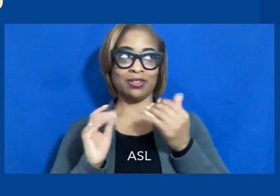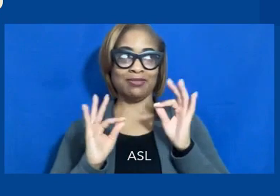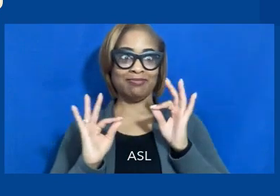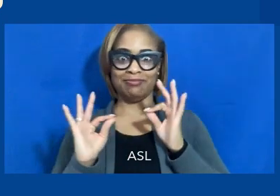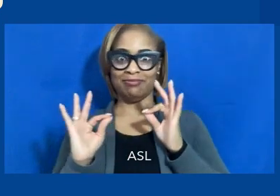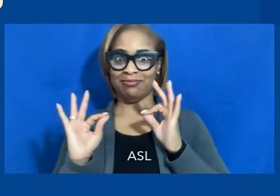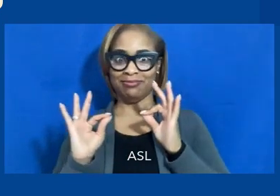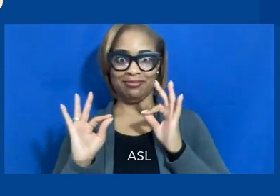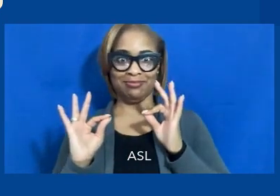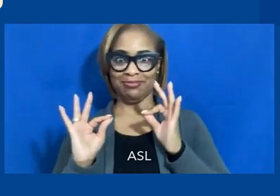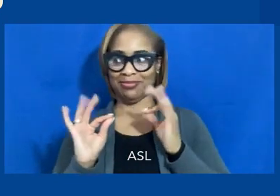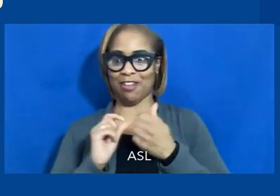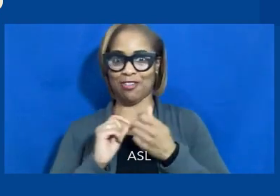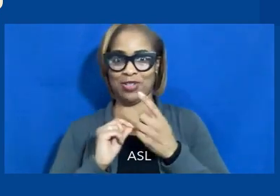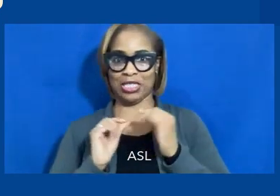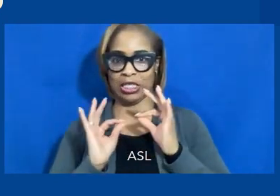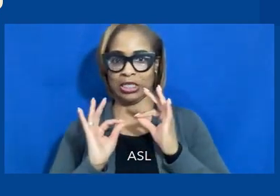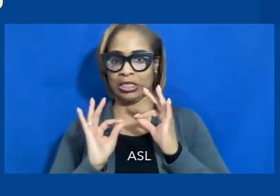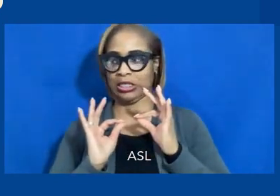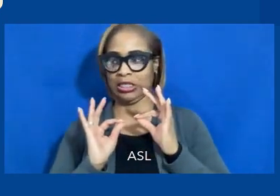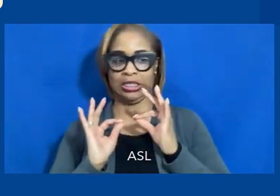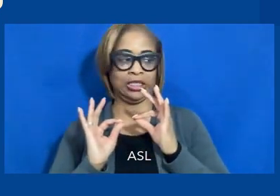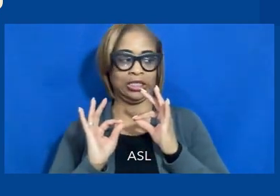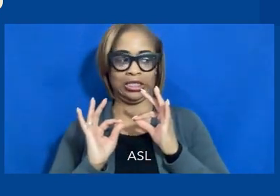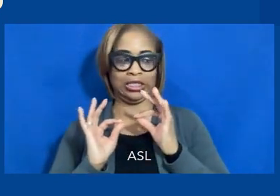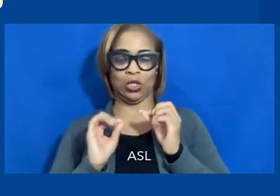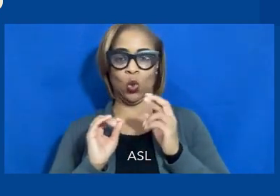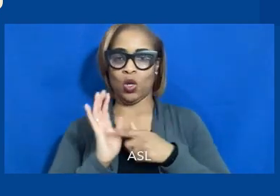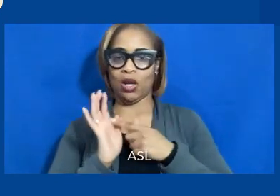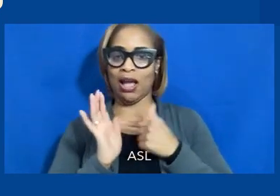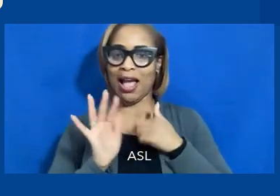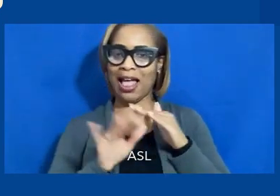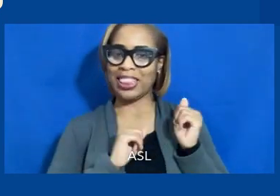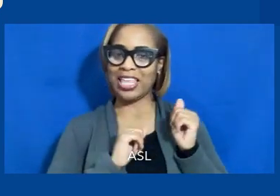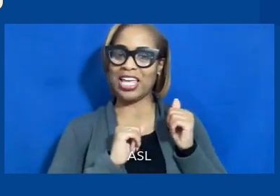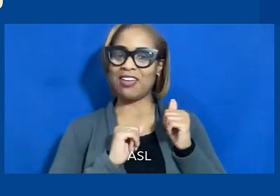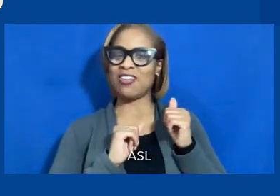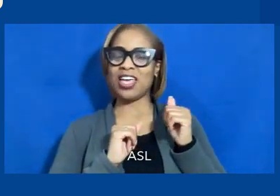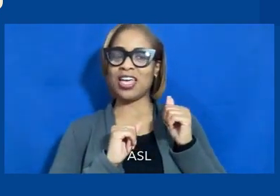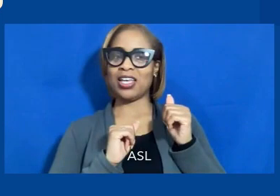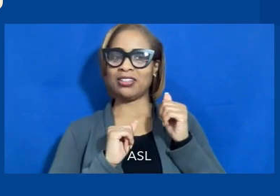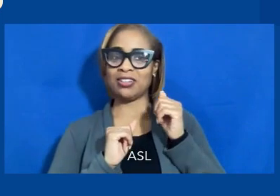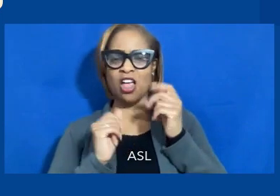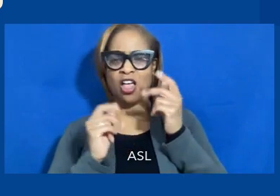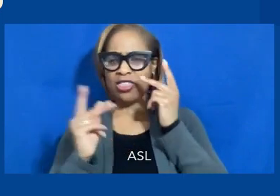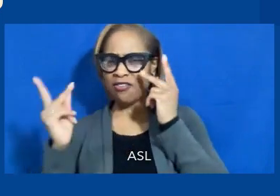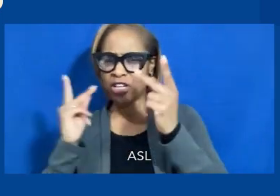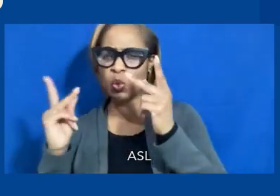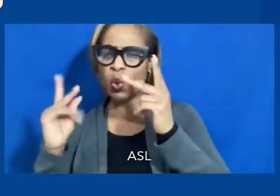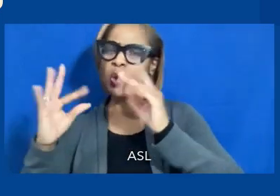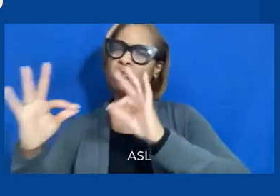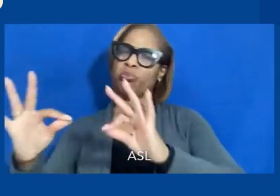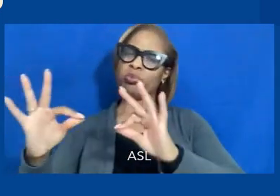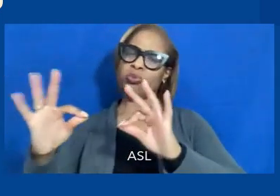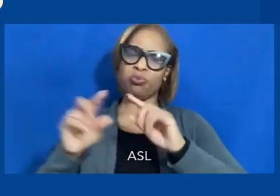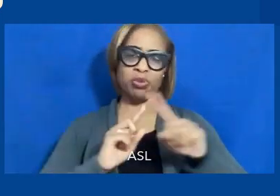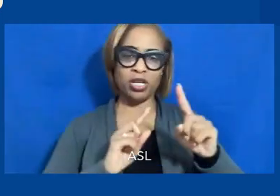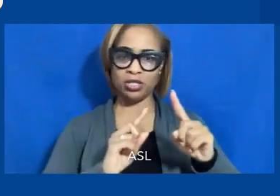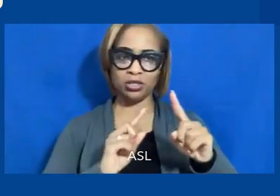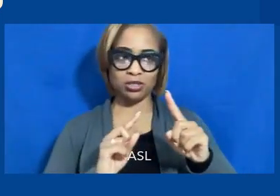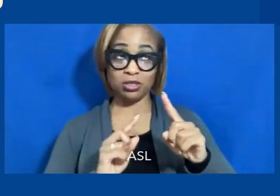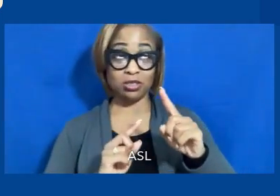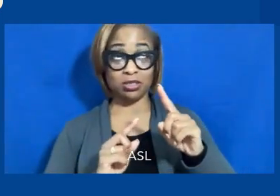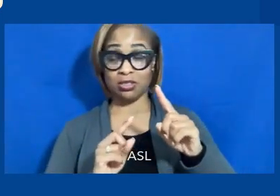like, or so many times I'll leave set where I'm like, the visuals came out fine, they came out great, but it's like I have a